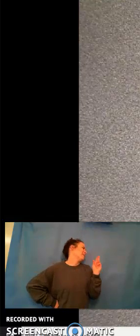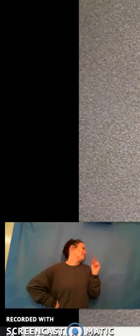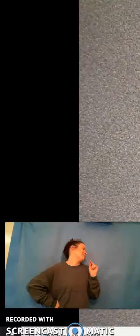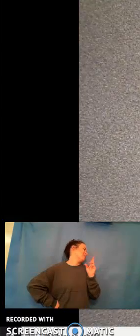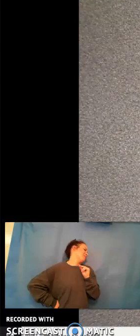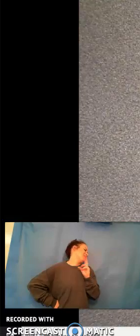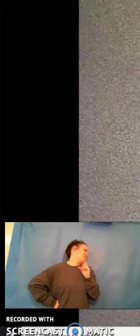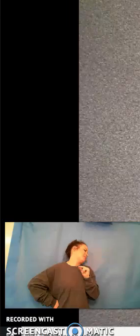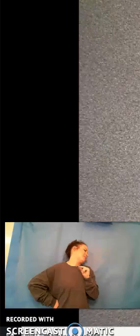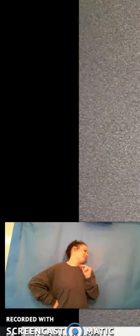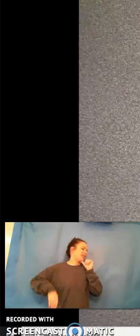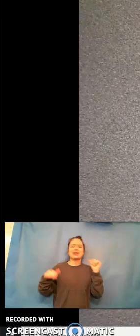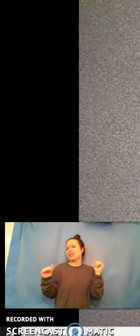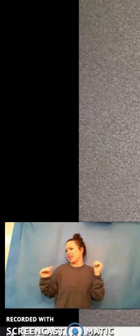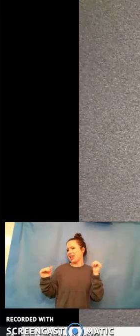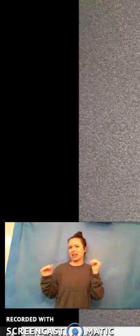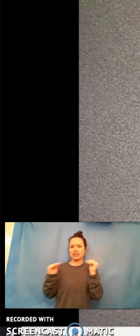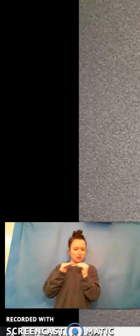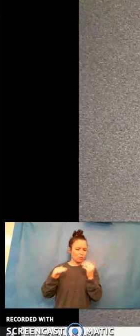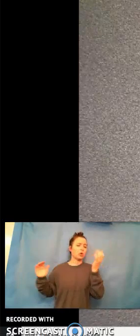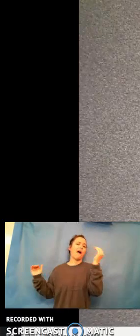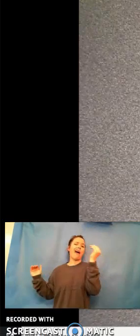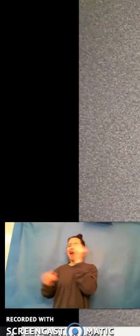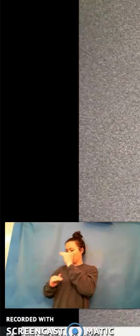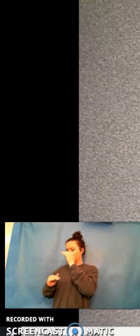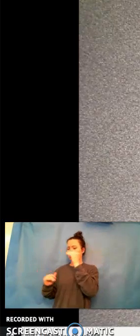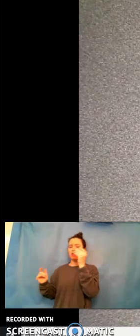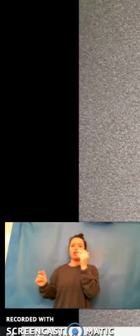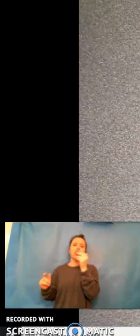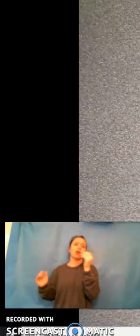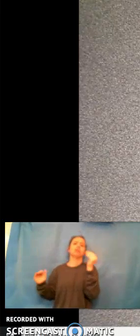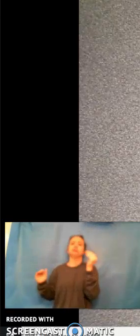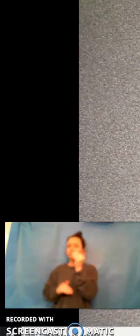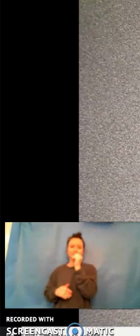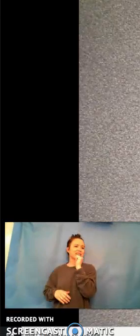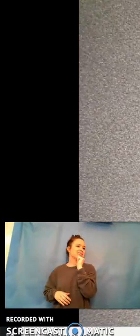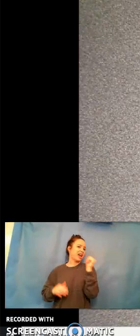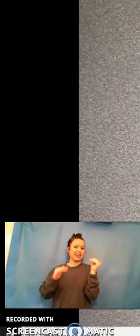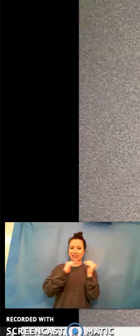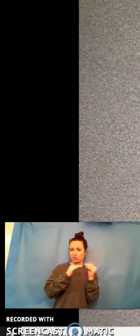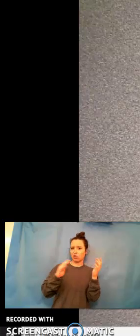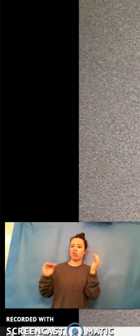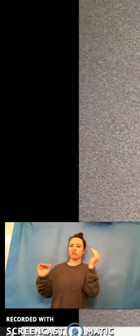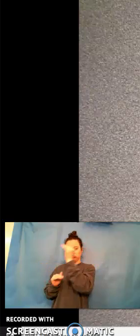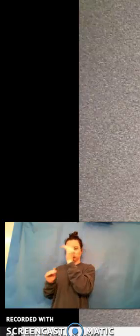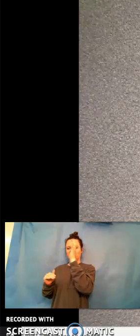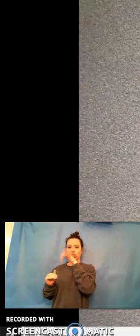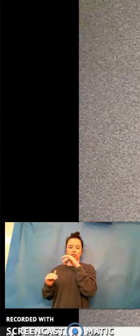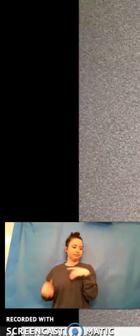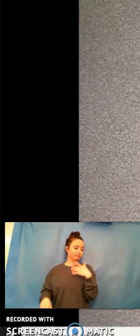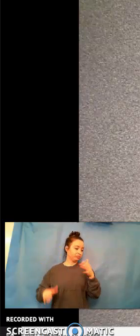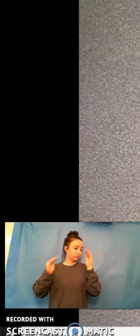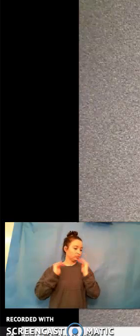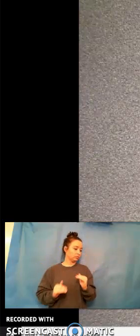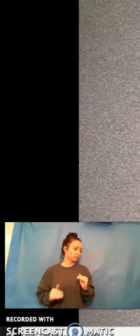No. So it is unequal. Un just means not. Not equal. Look at this second